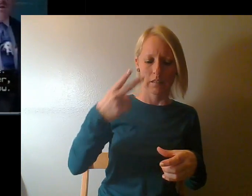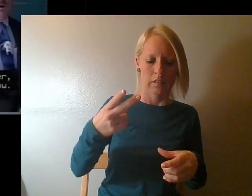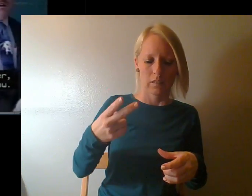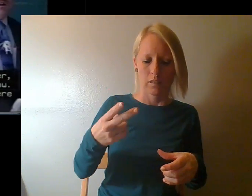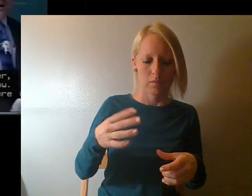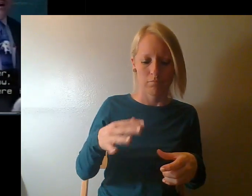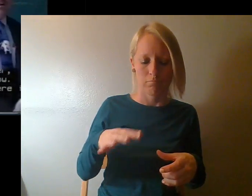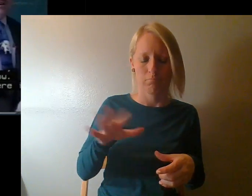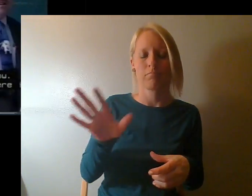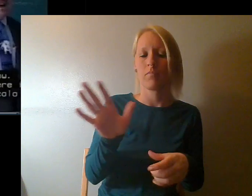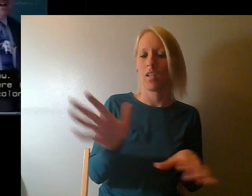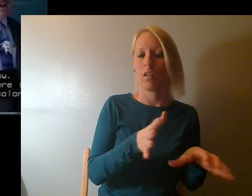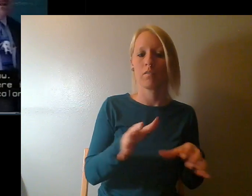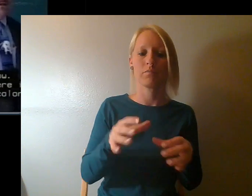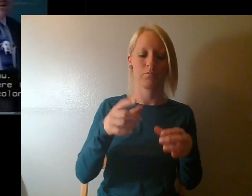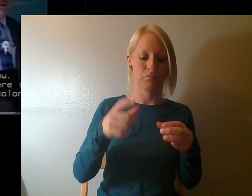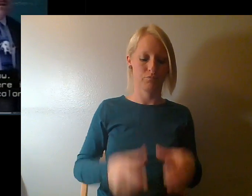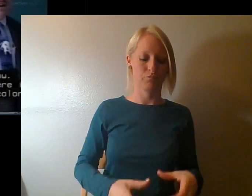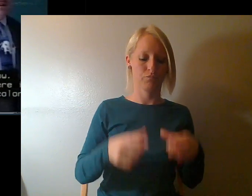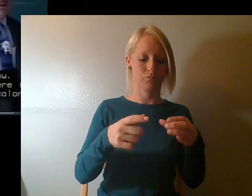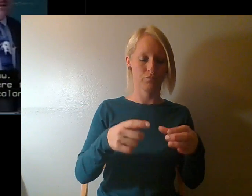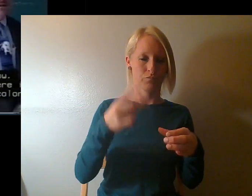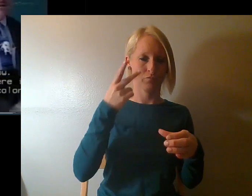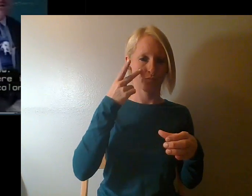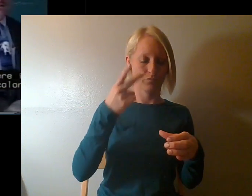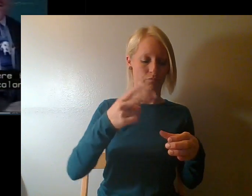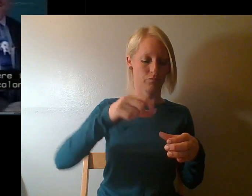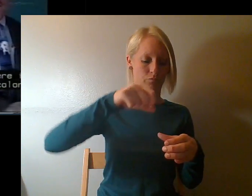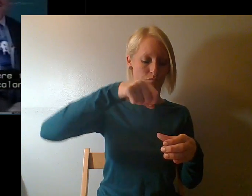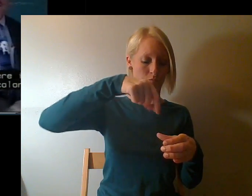I add that in there, where is the high concentration of color?